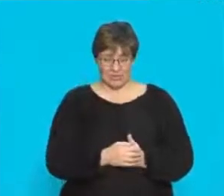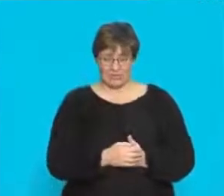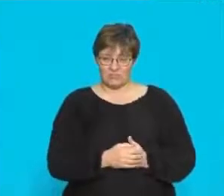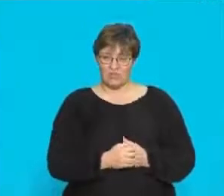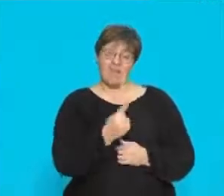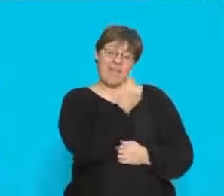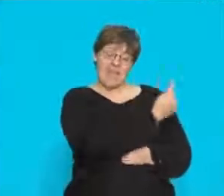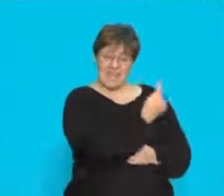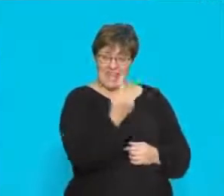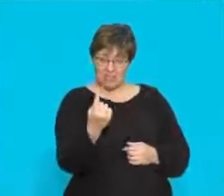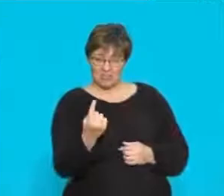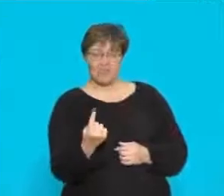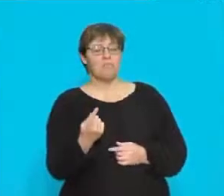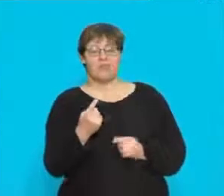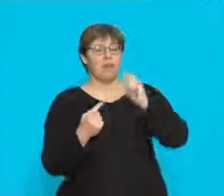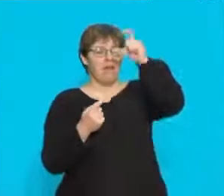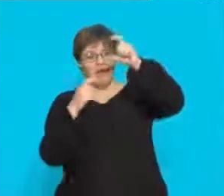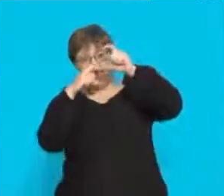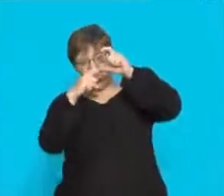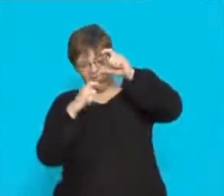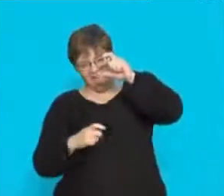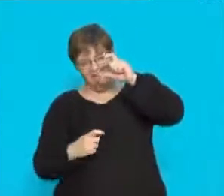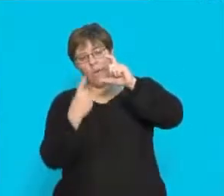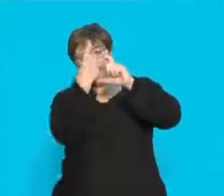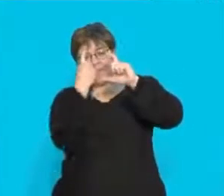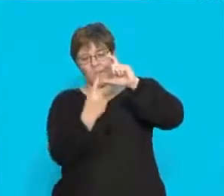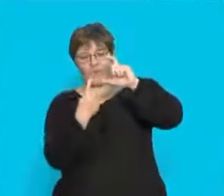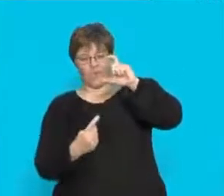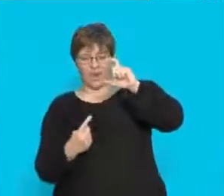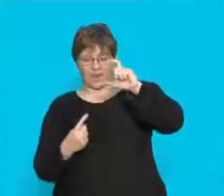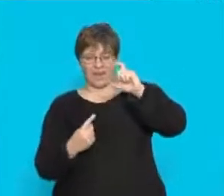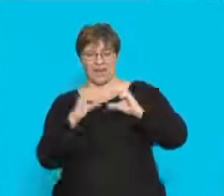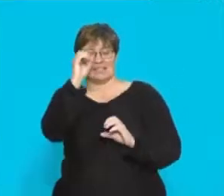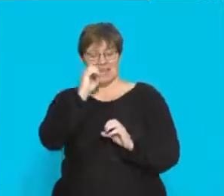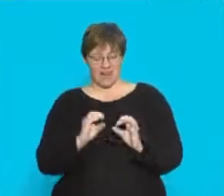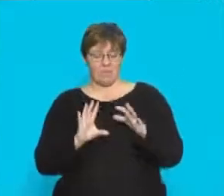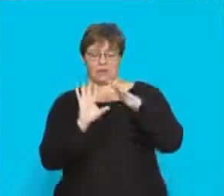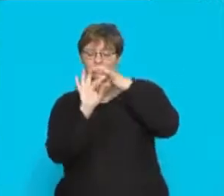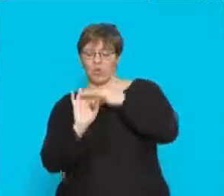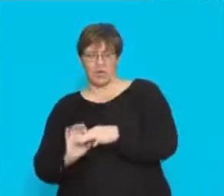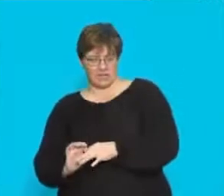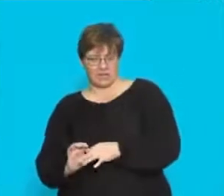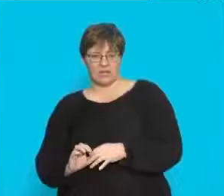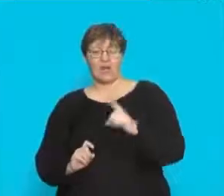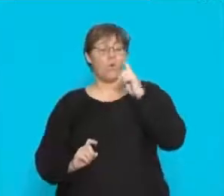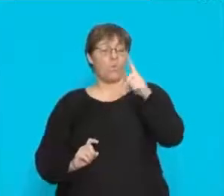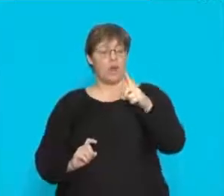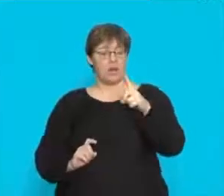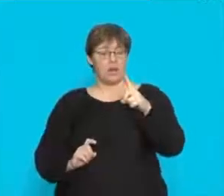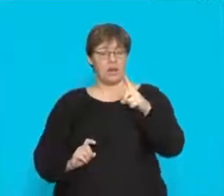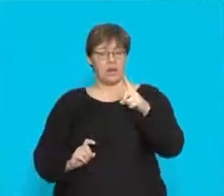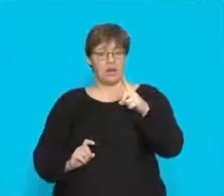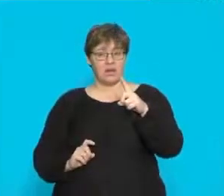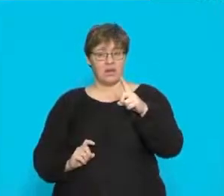these are one single cell. Even though they are joined together, the one cell is